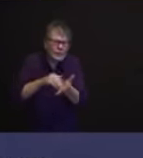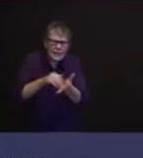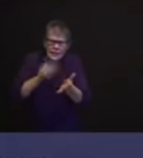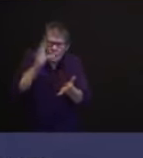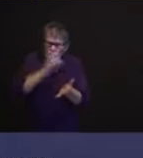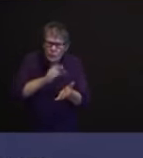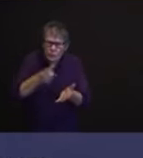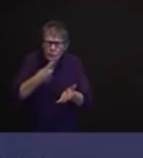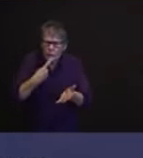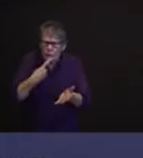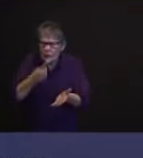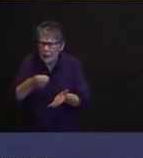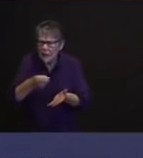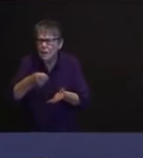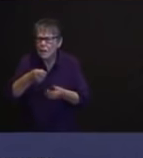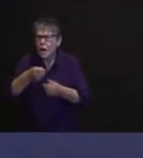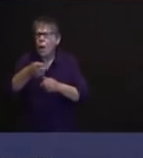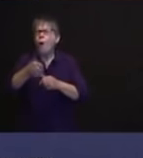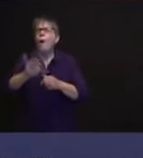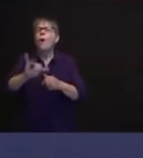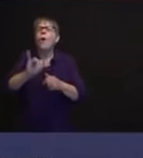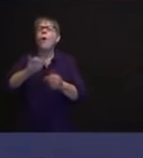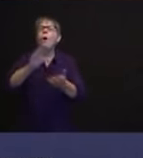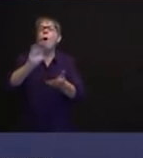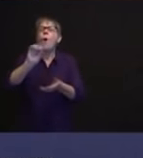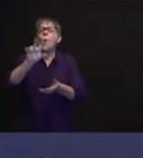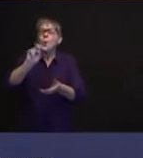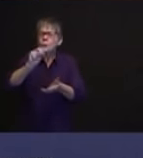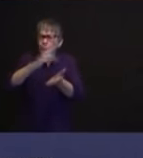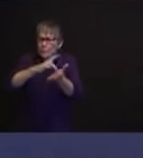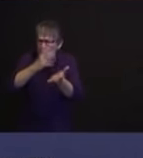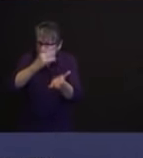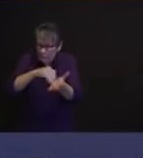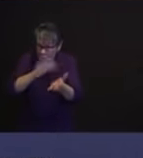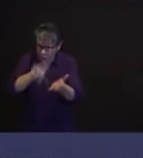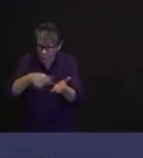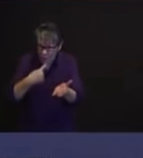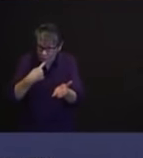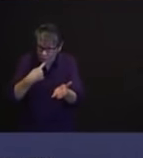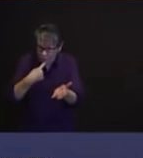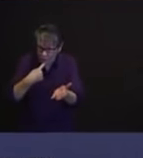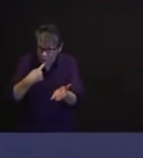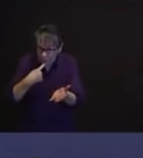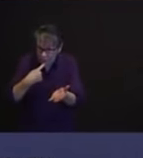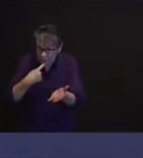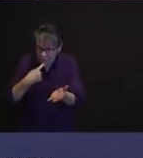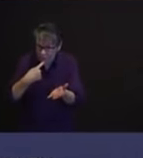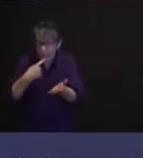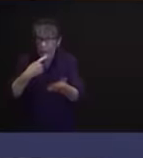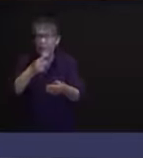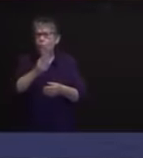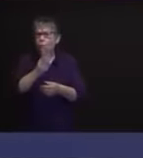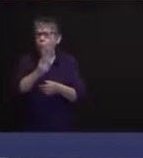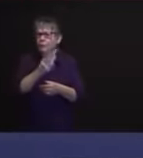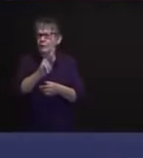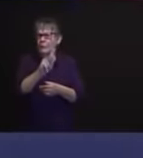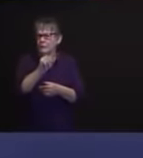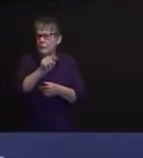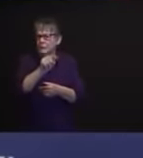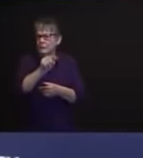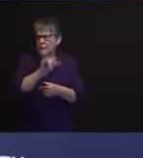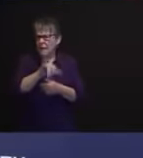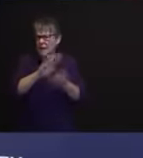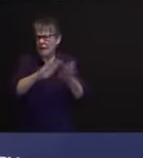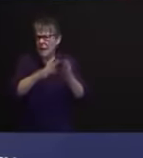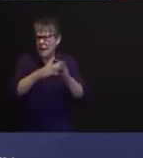Center in Brick. I don't have any insight on that. Do you, Ed, at Ocean Medical Center? A bit. Let me